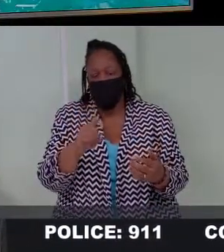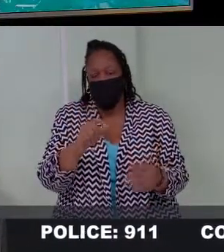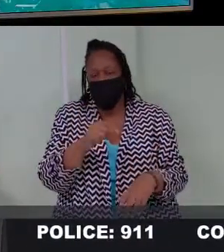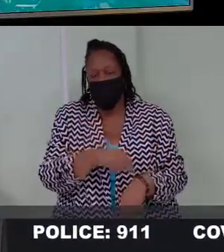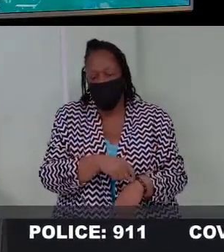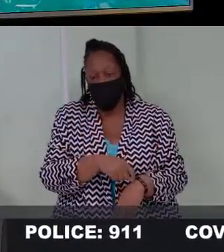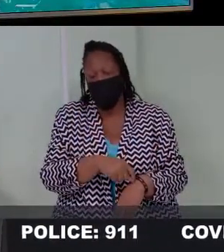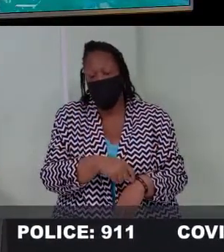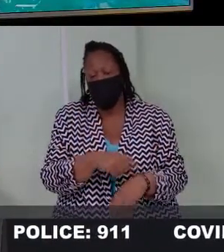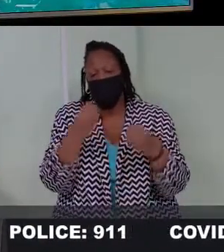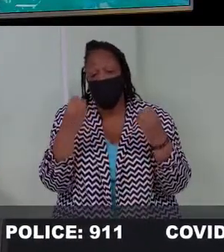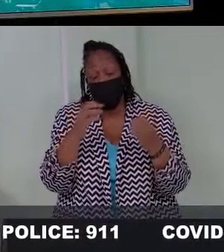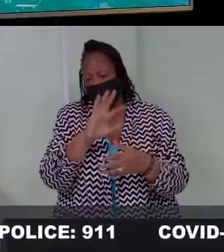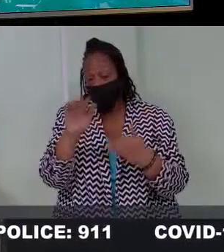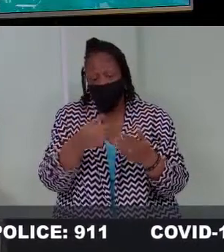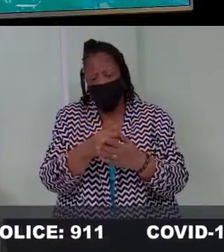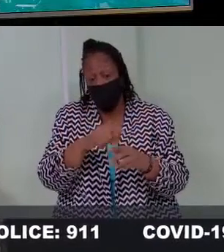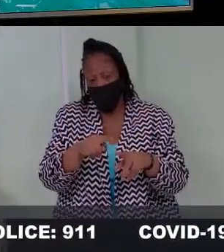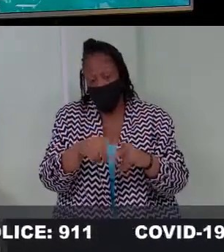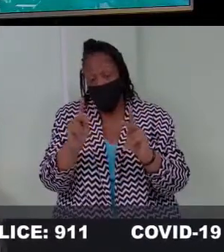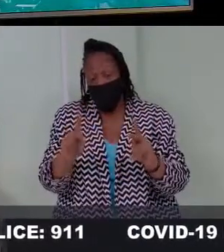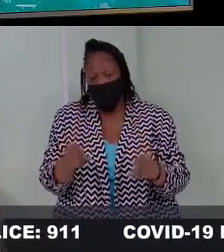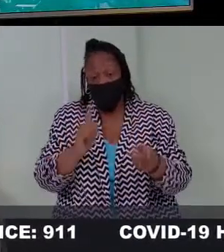questions today,